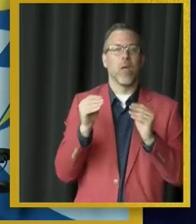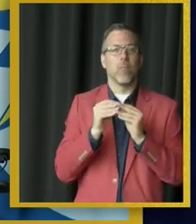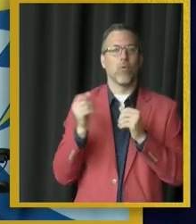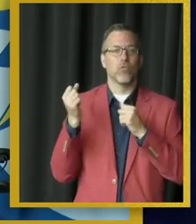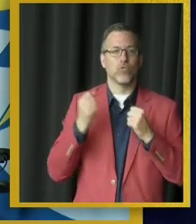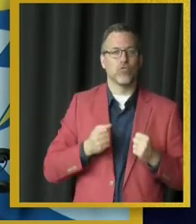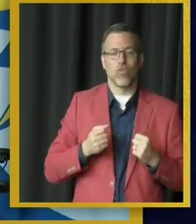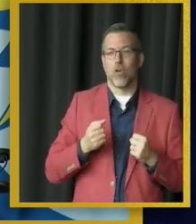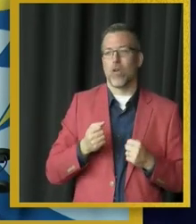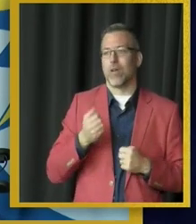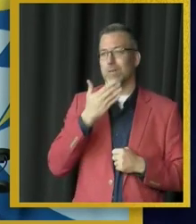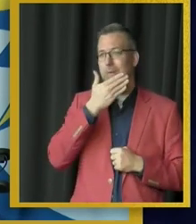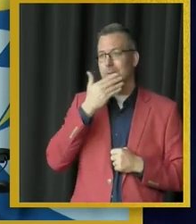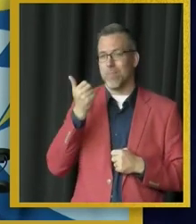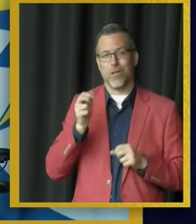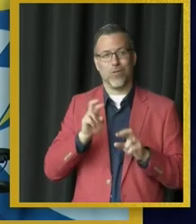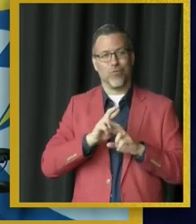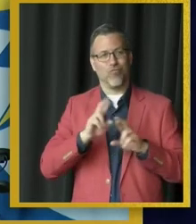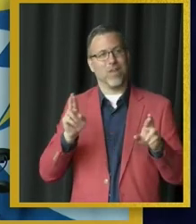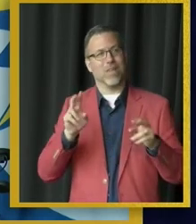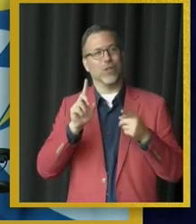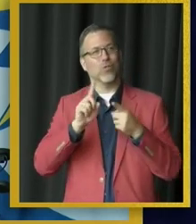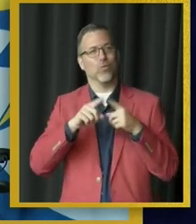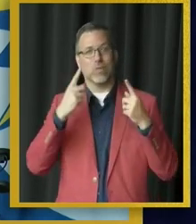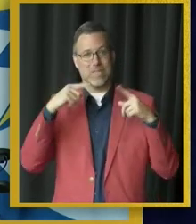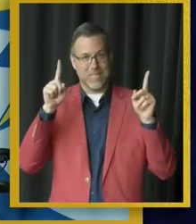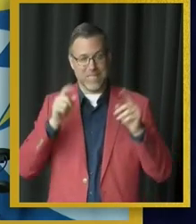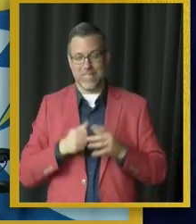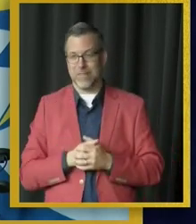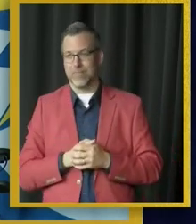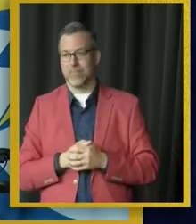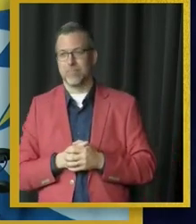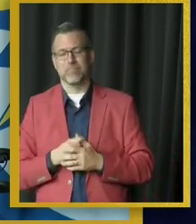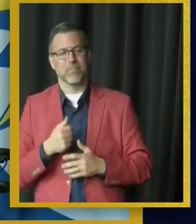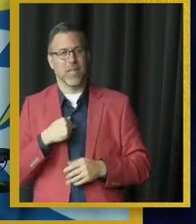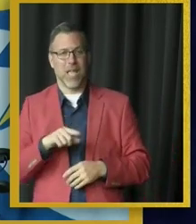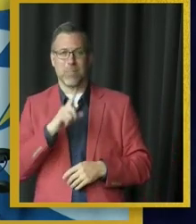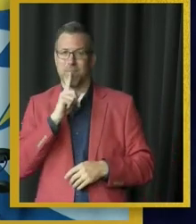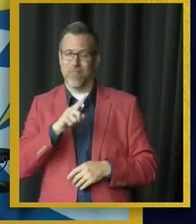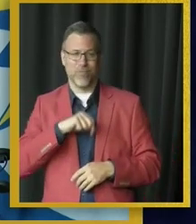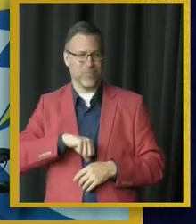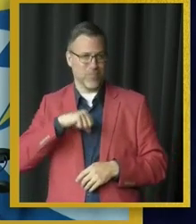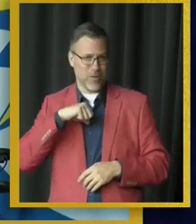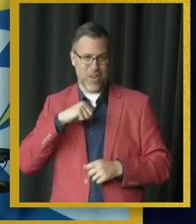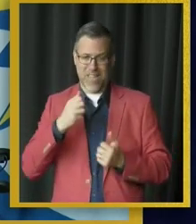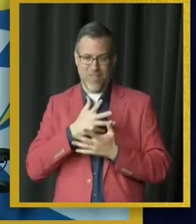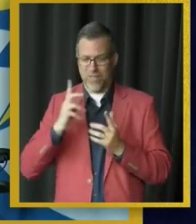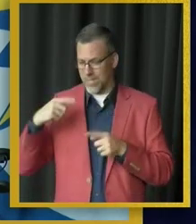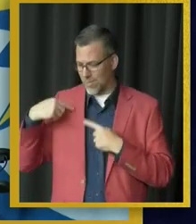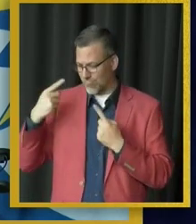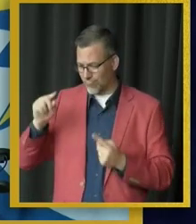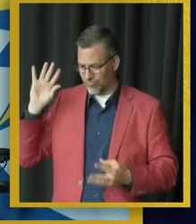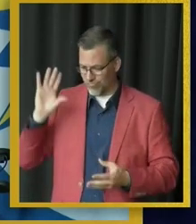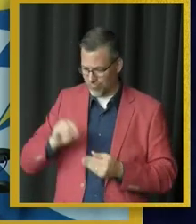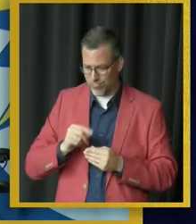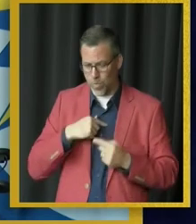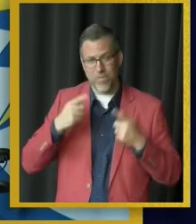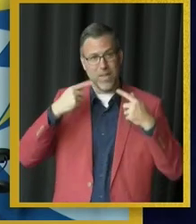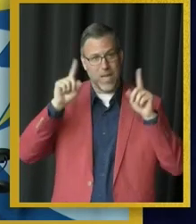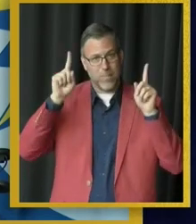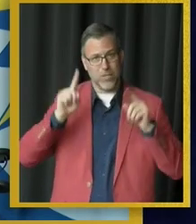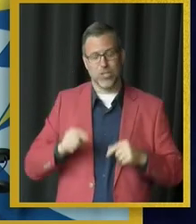better positioned to succeed. And I'm deeply proud of what we have accomplished. And I